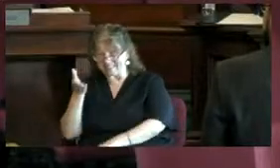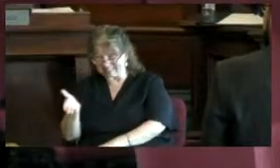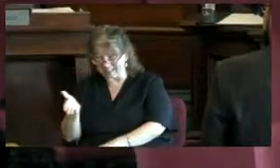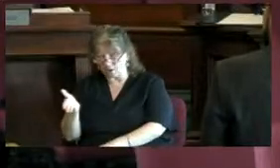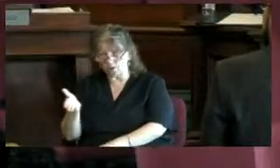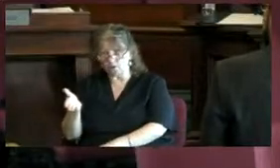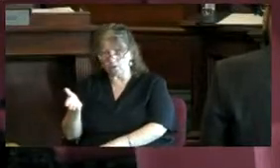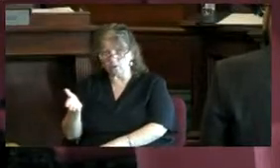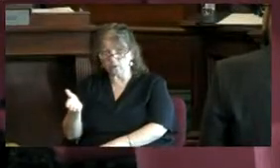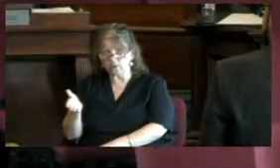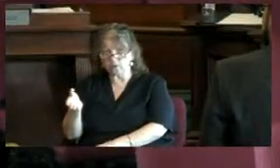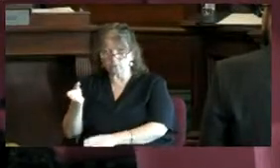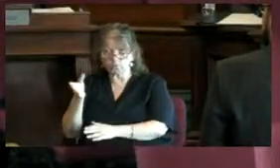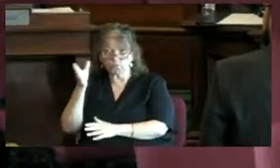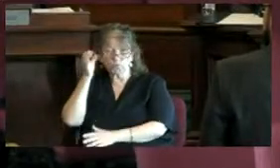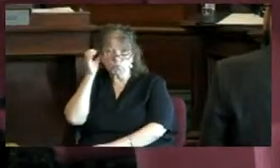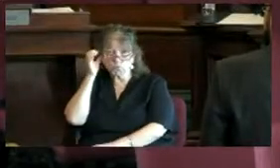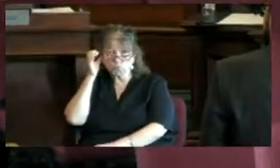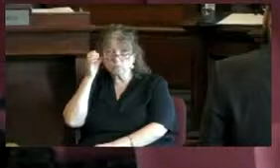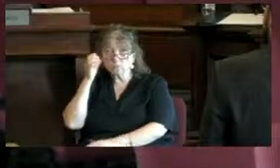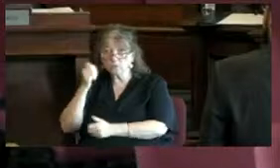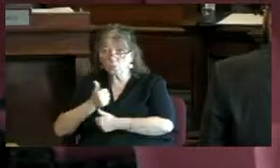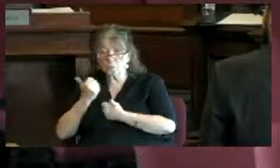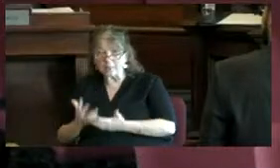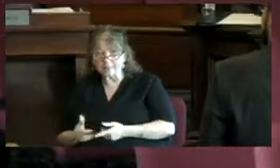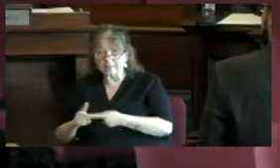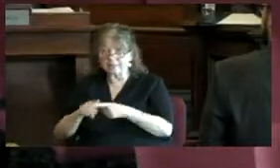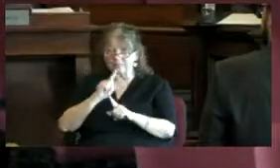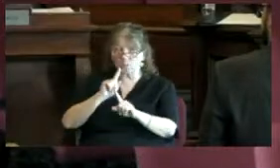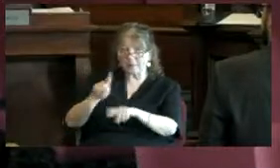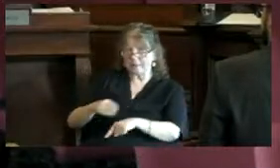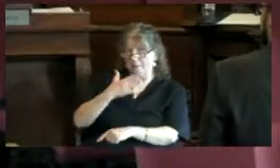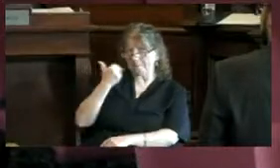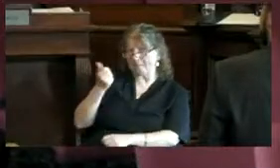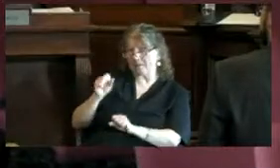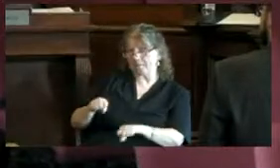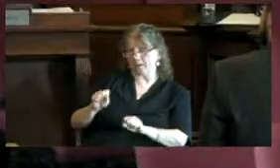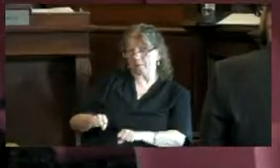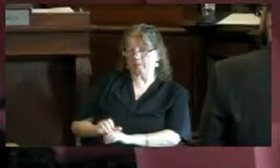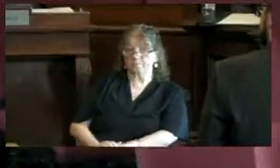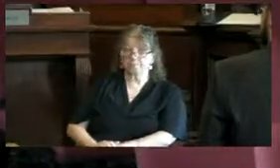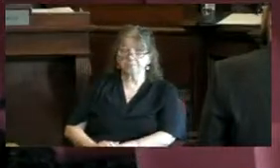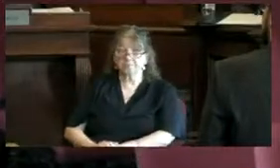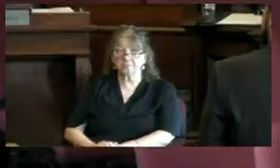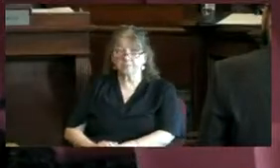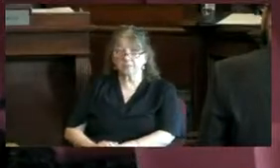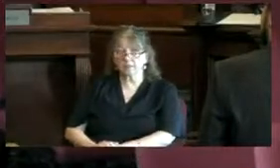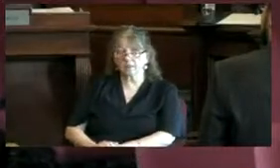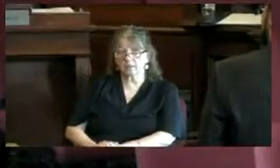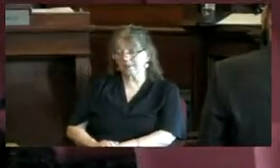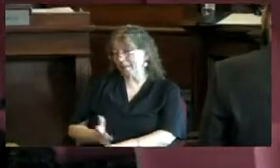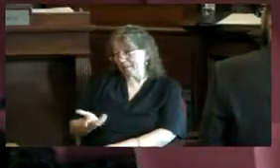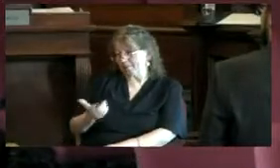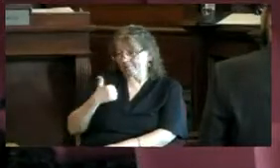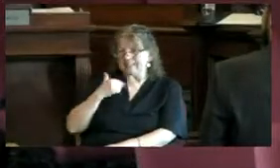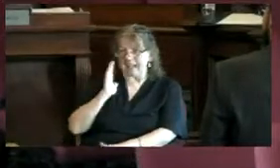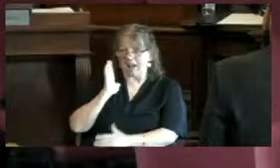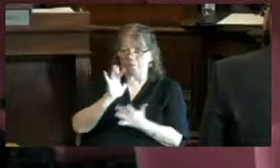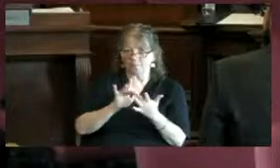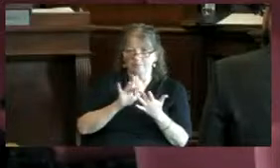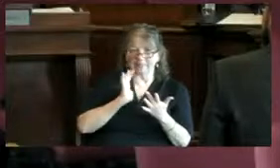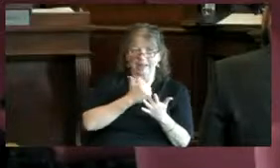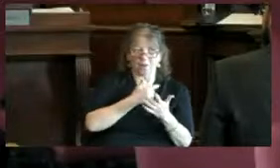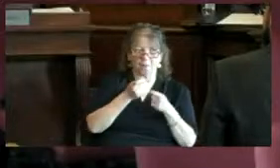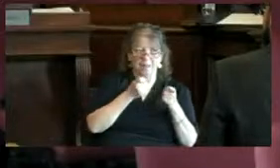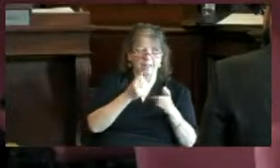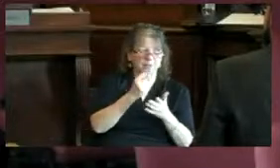hear from residents and to respond as best that they can. But I, like I said, I will follow up with our management